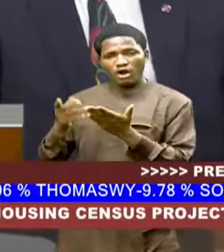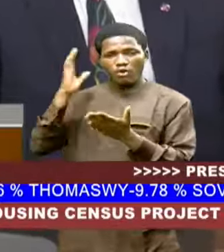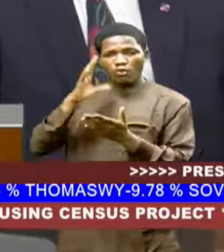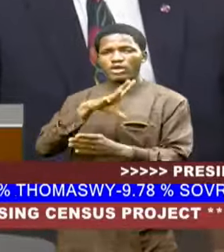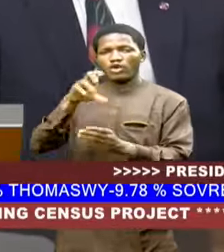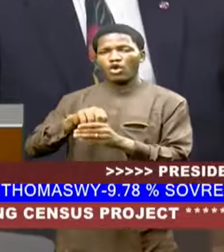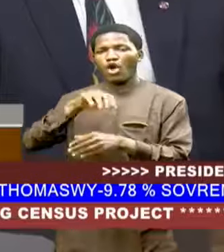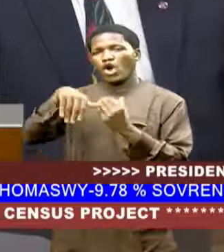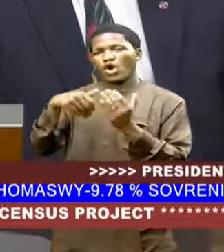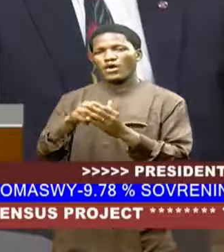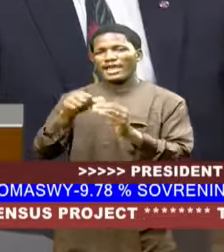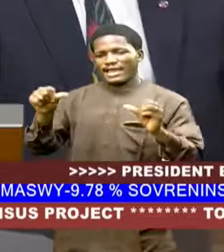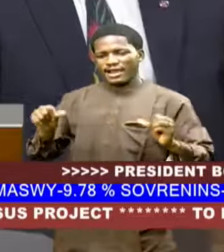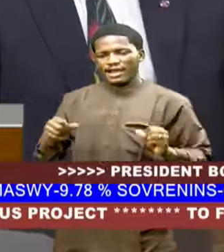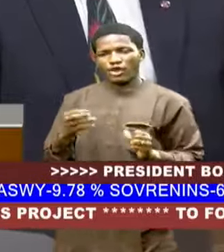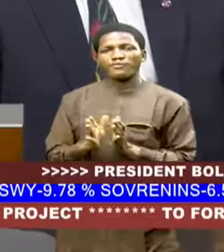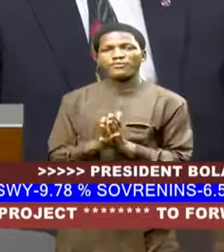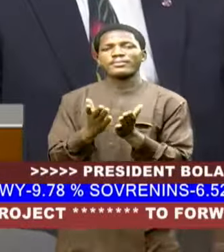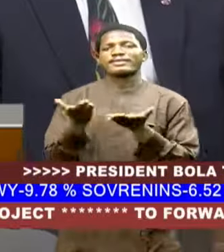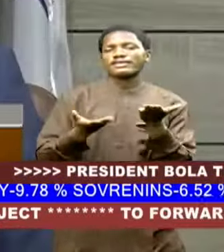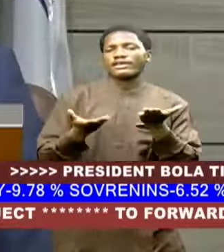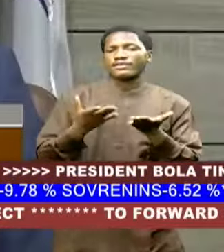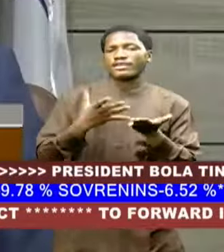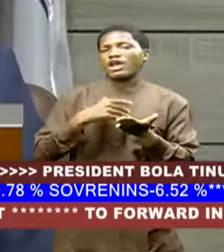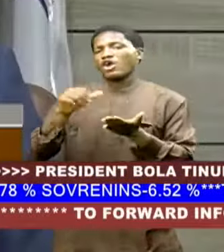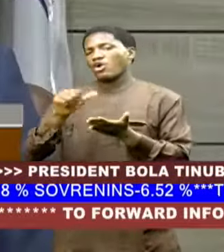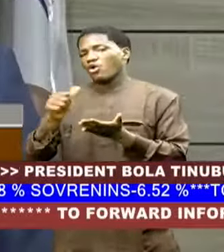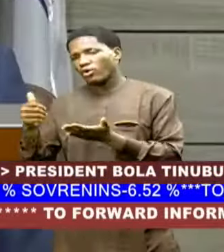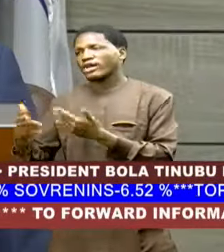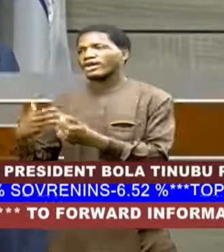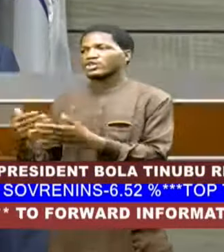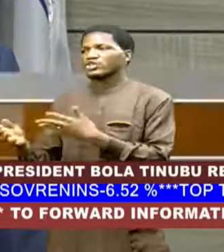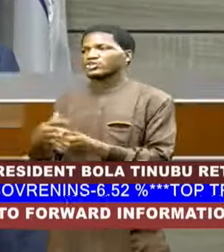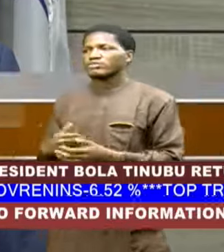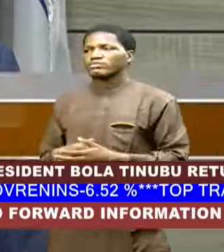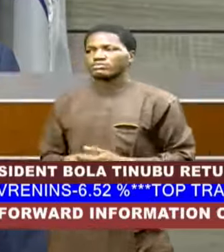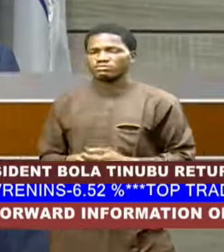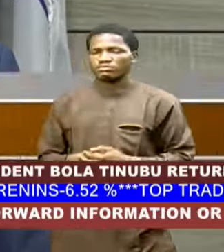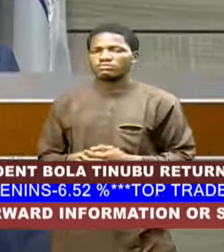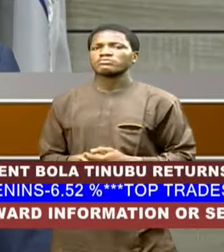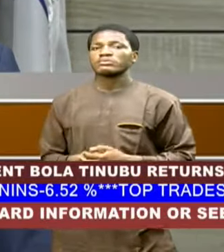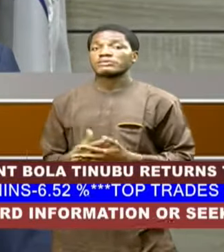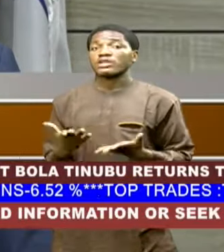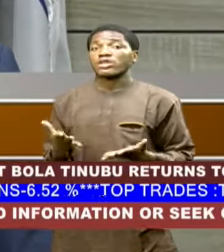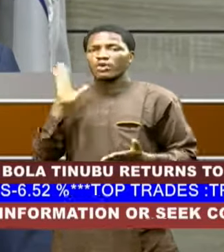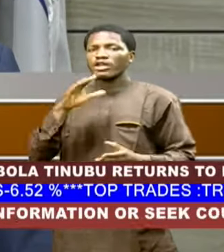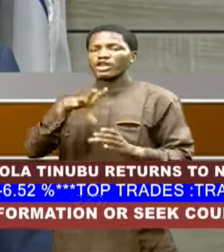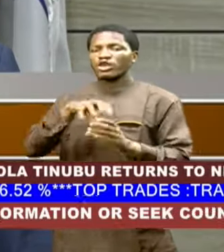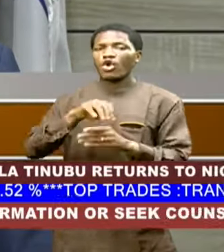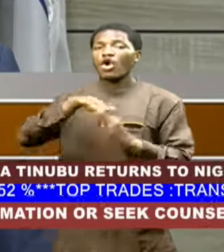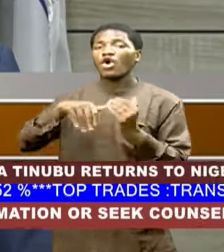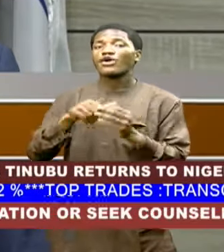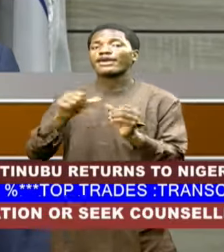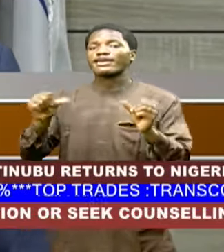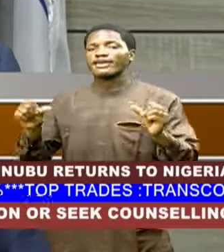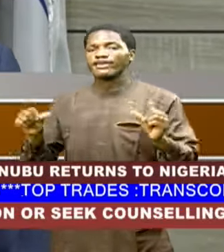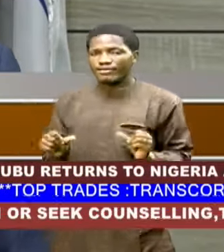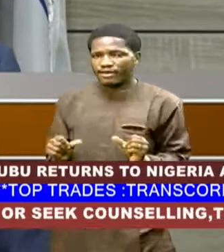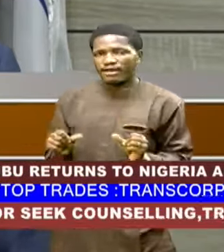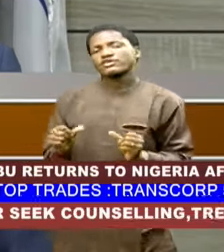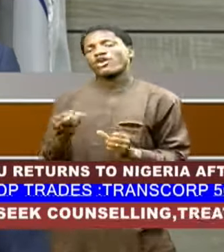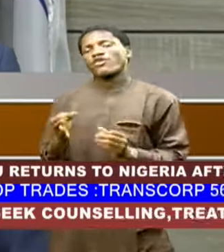public service and other contemporary issues. What cuts across all areas of public service provided by the